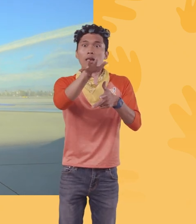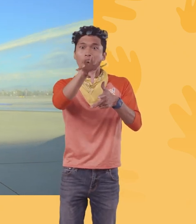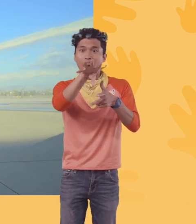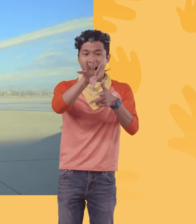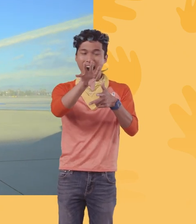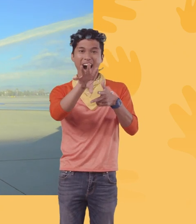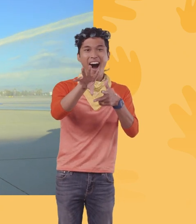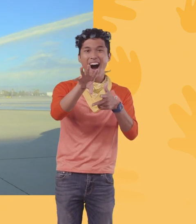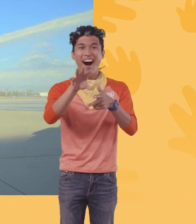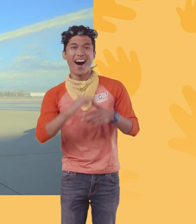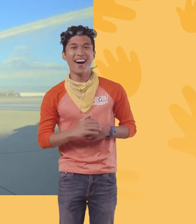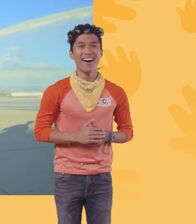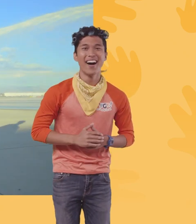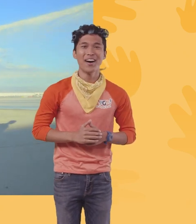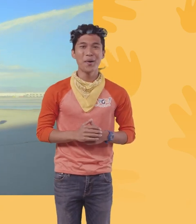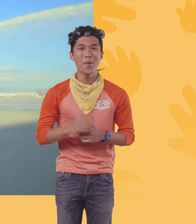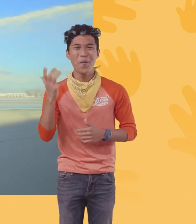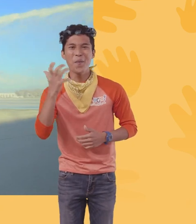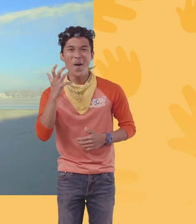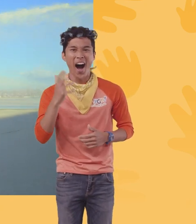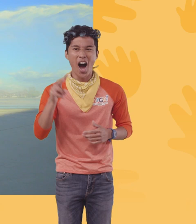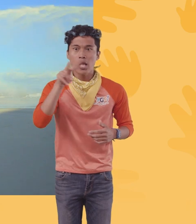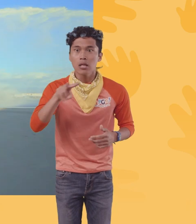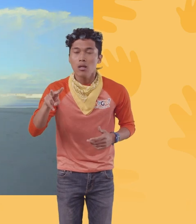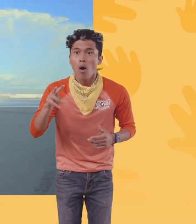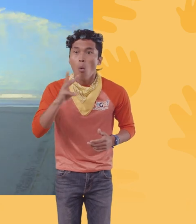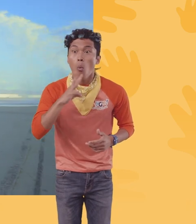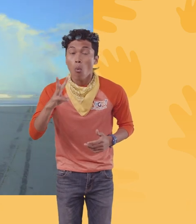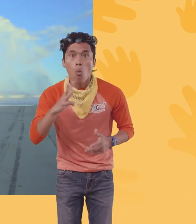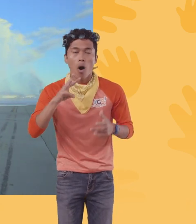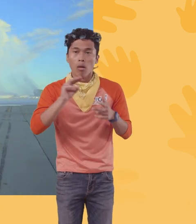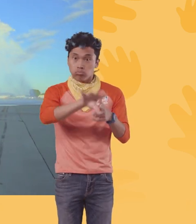there's two turrets. Wow, look at all the water!